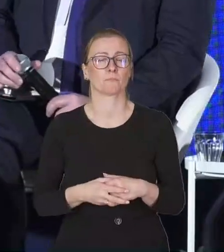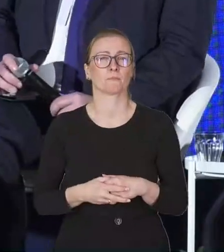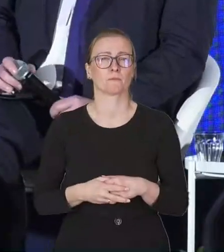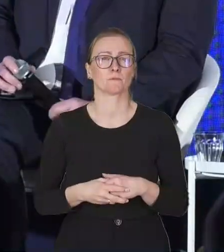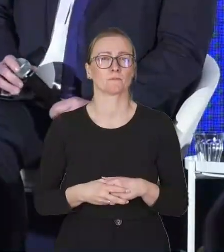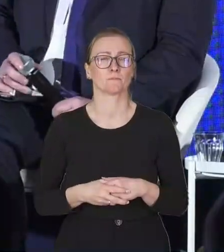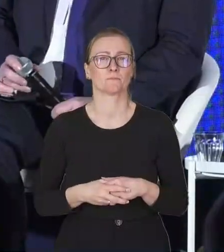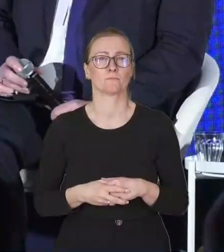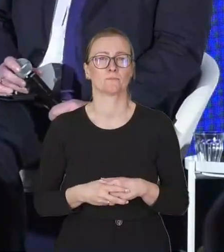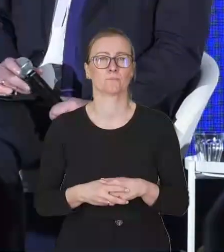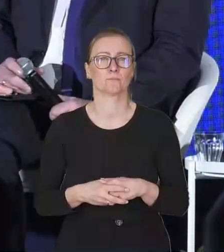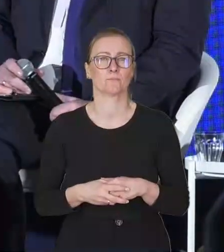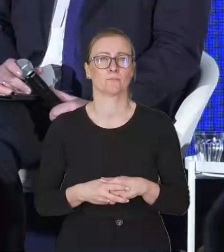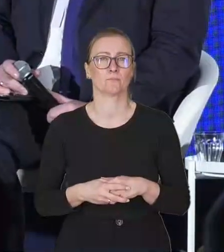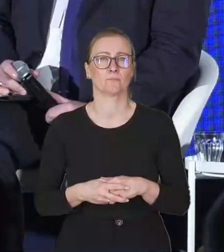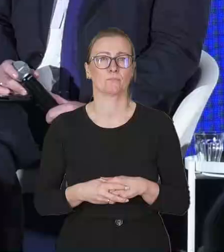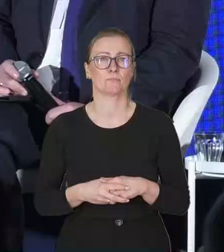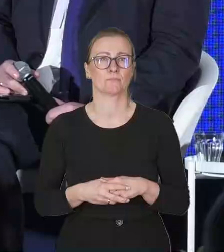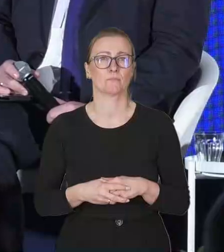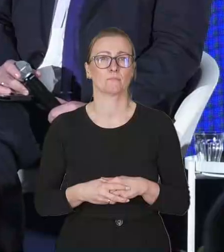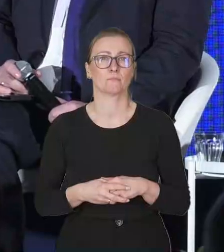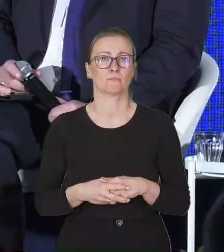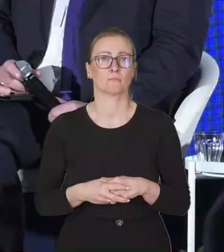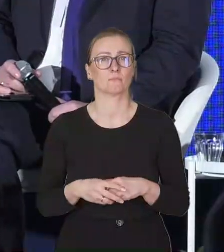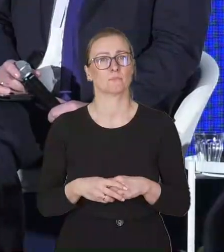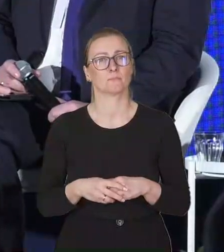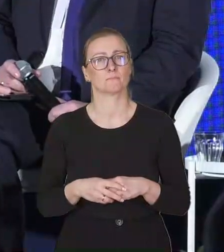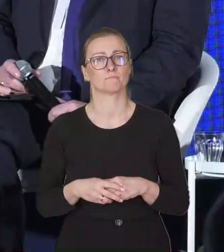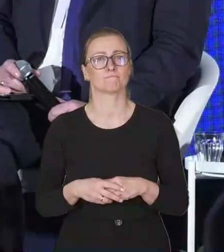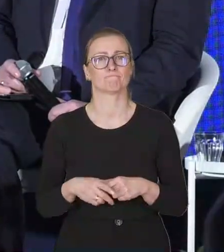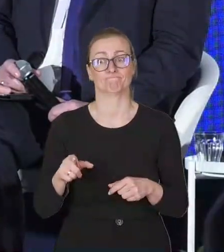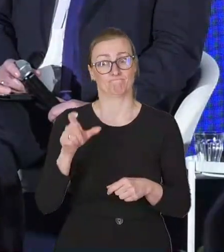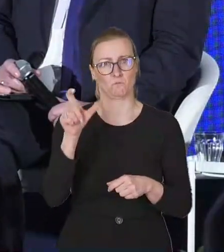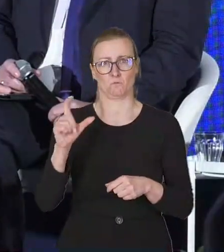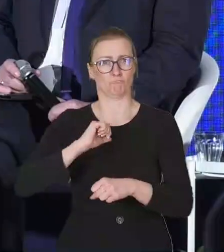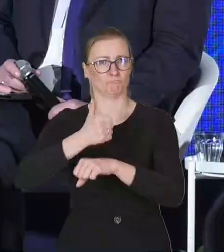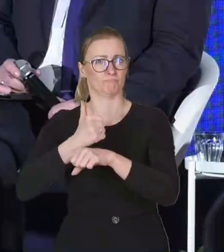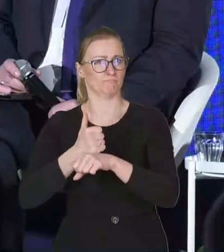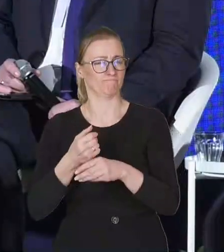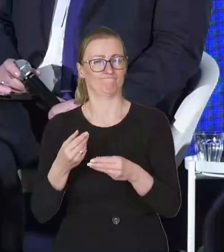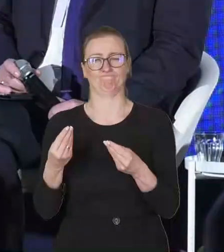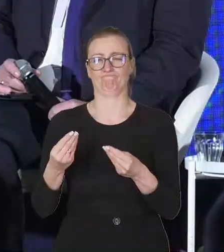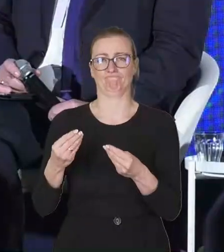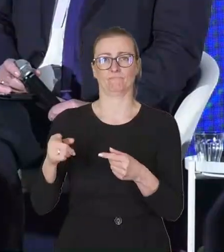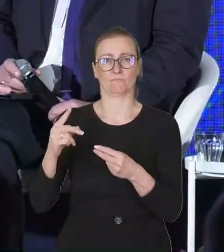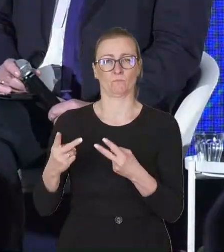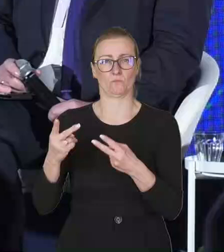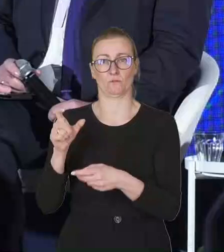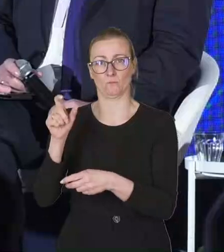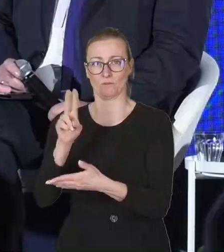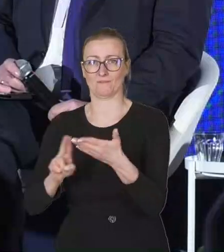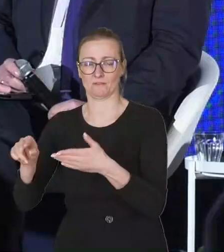renowned universities right now, he usually says, well, bottom up is a bit like bottom stuck.